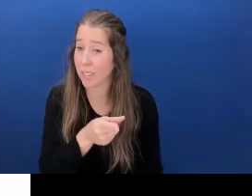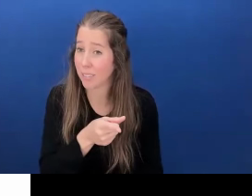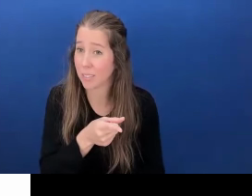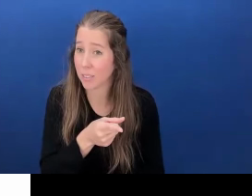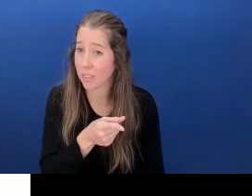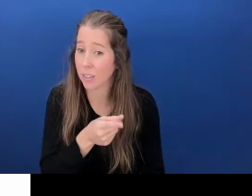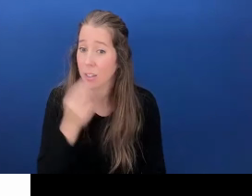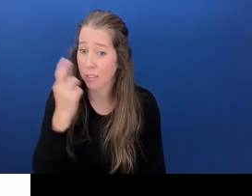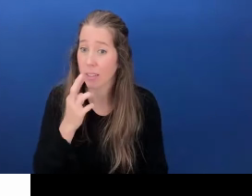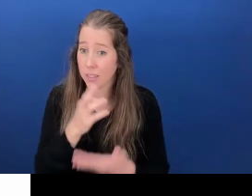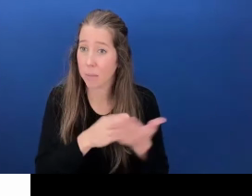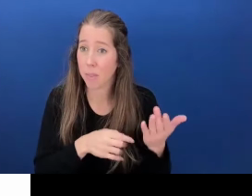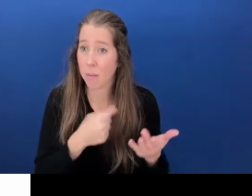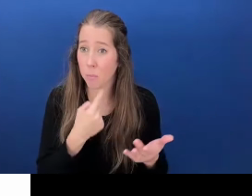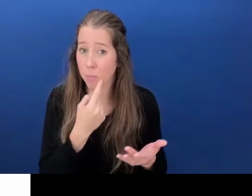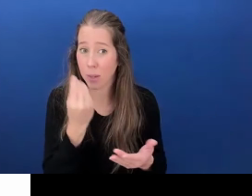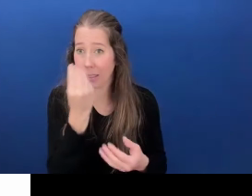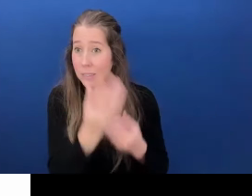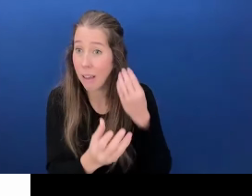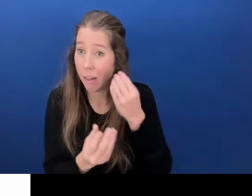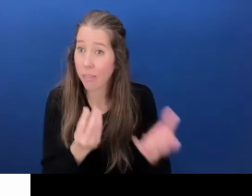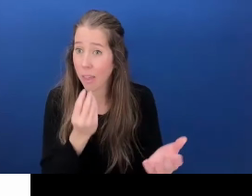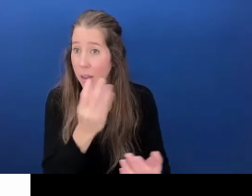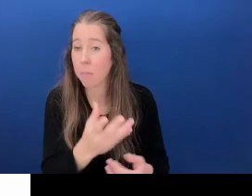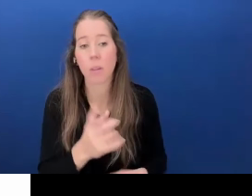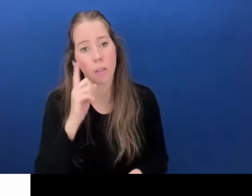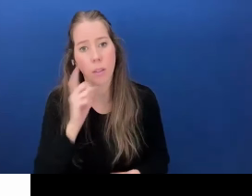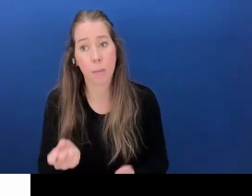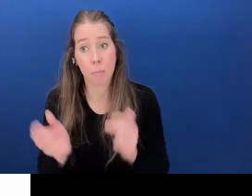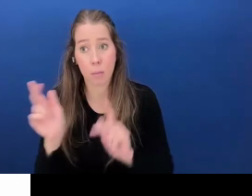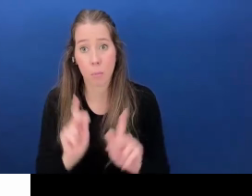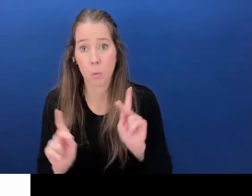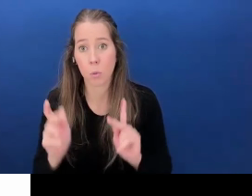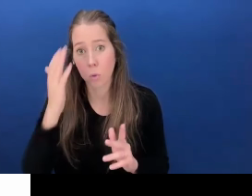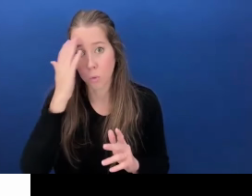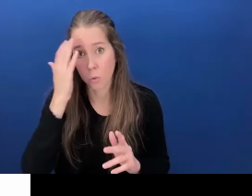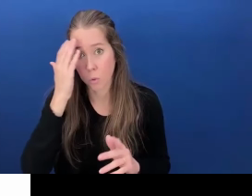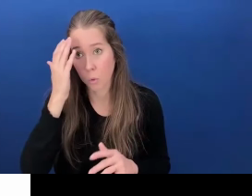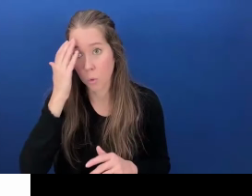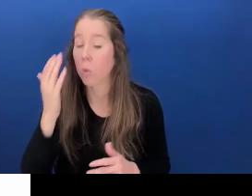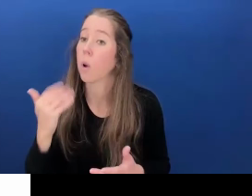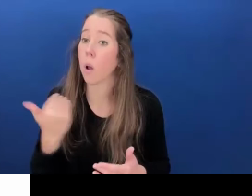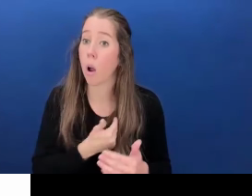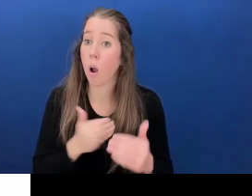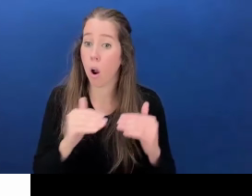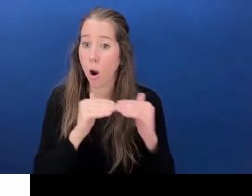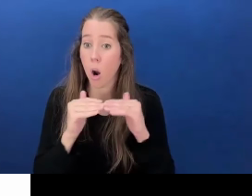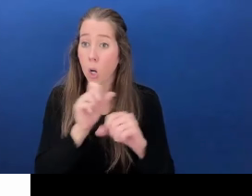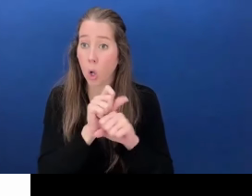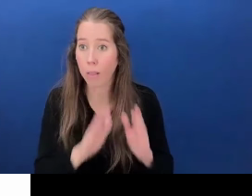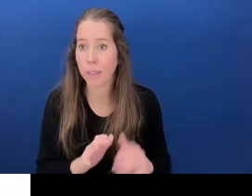we start telling them about it. And I think a lot of people, even among our college, our colleagues here, but even our colleagues in the